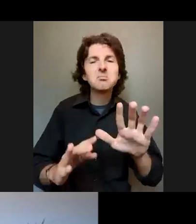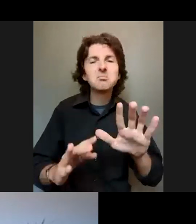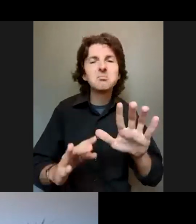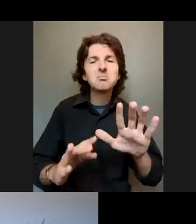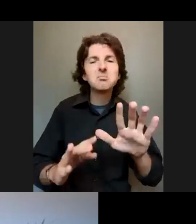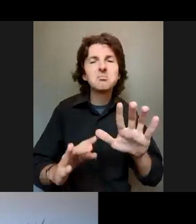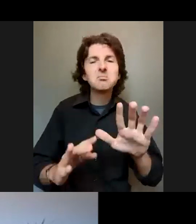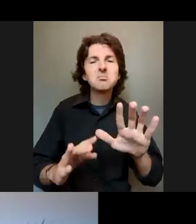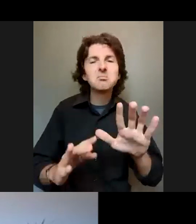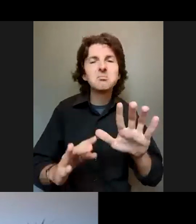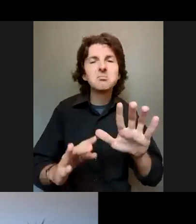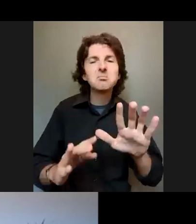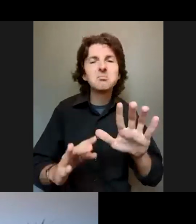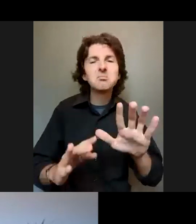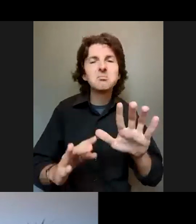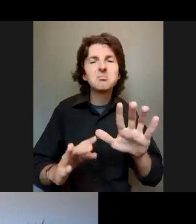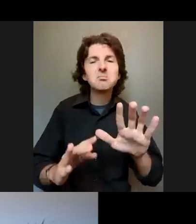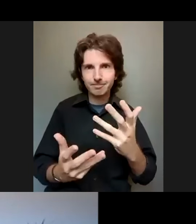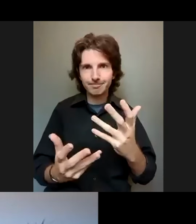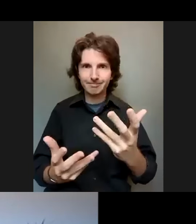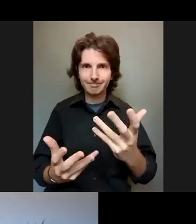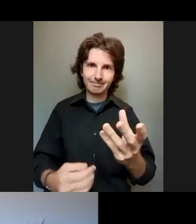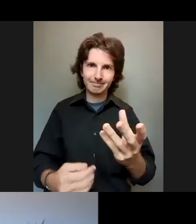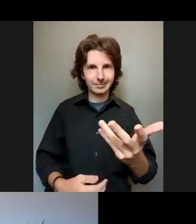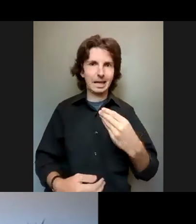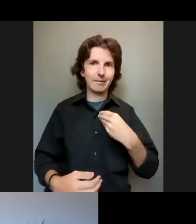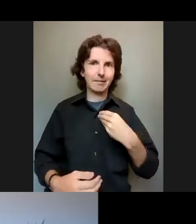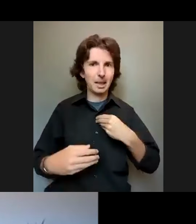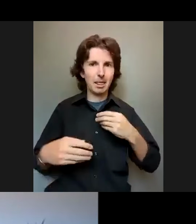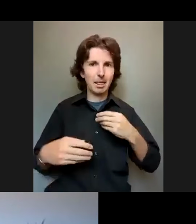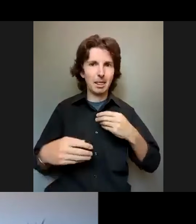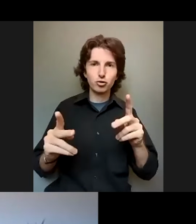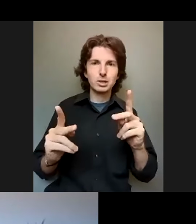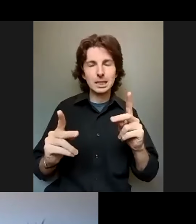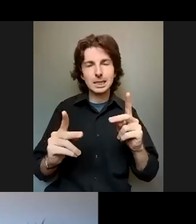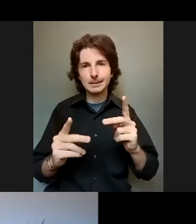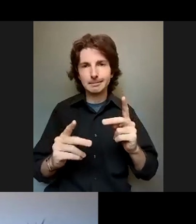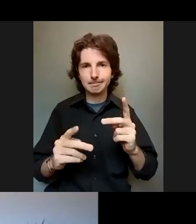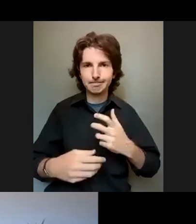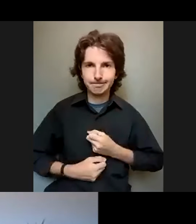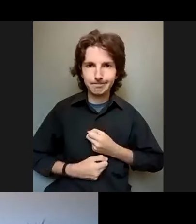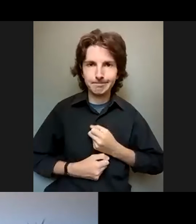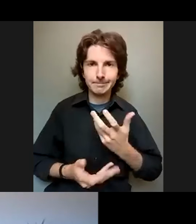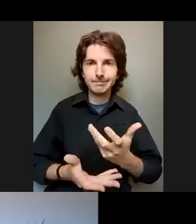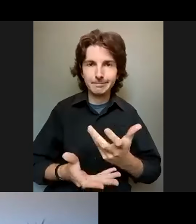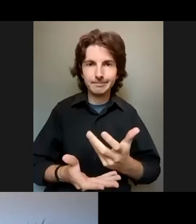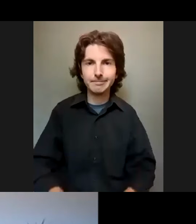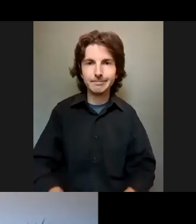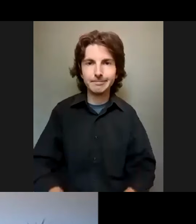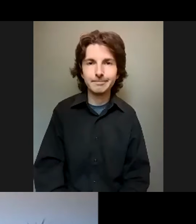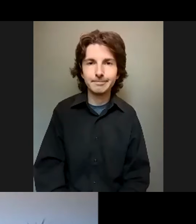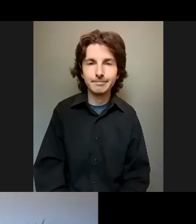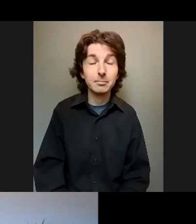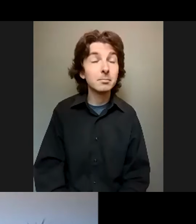very much for giving me this opportunity to express my concerns. Well, thank you,